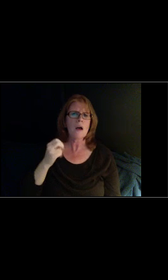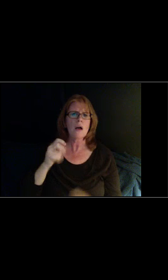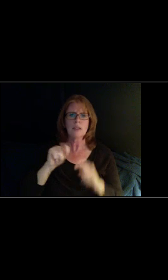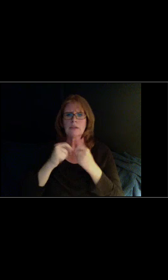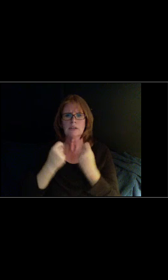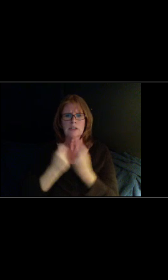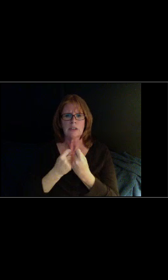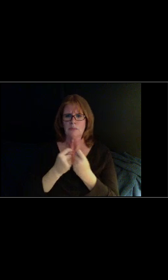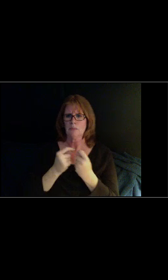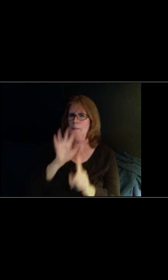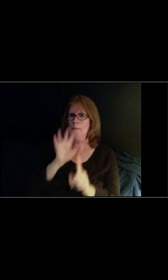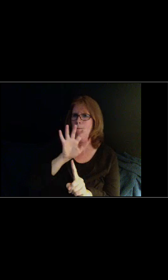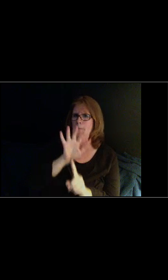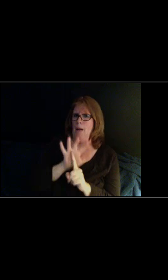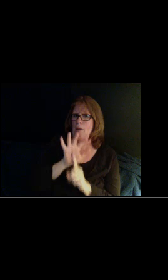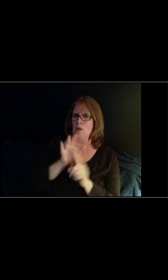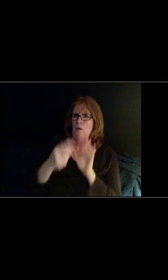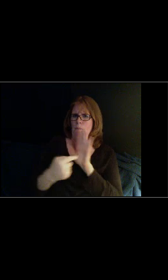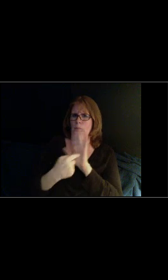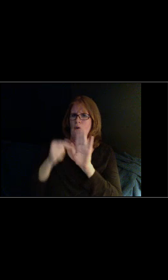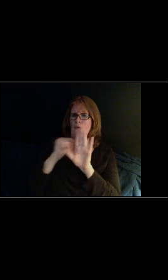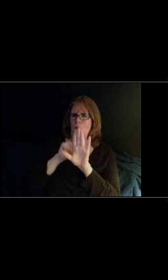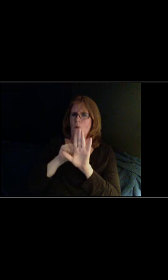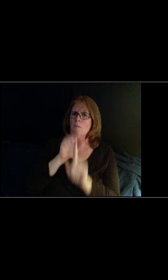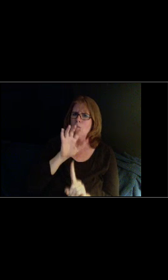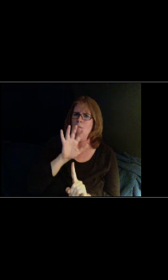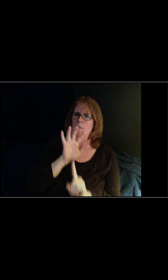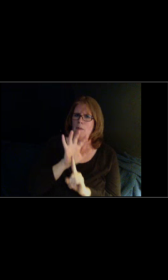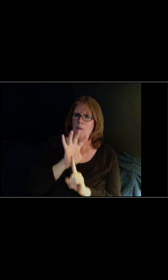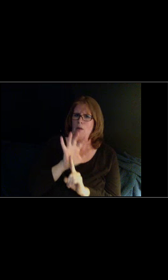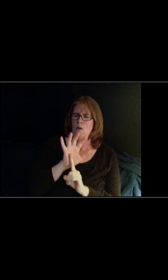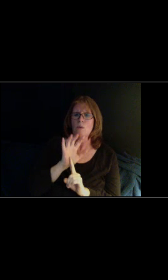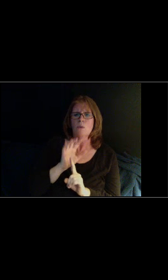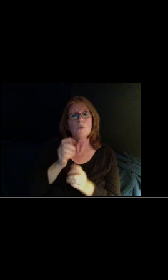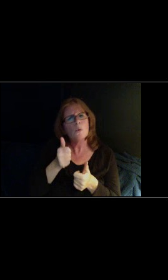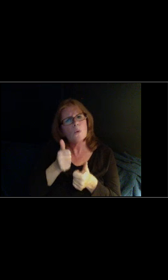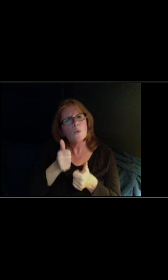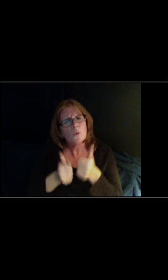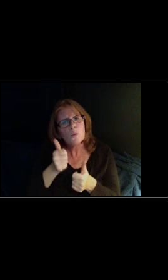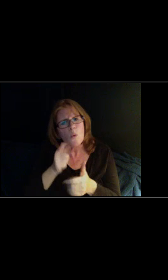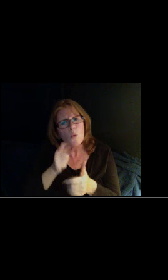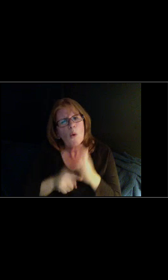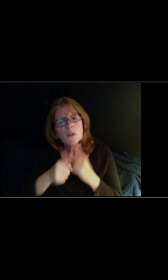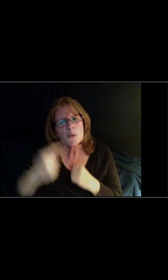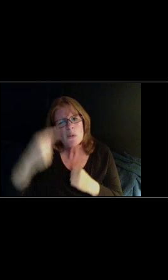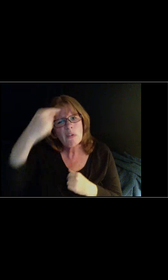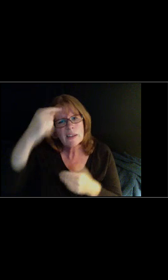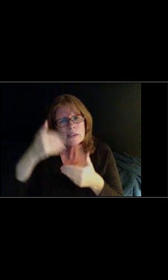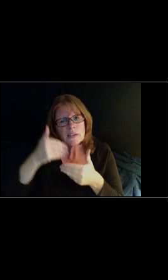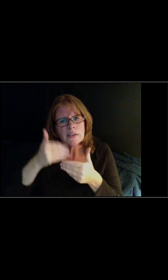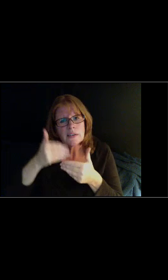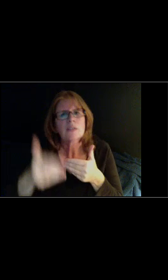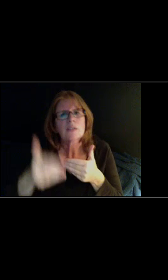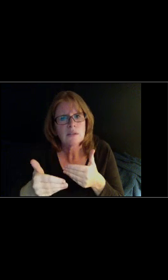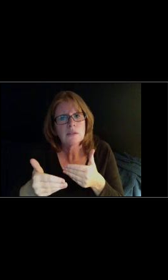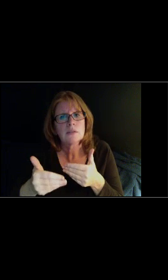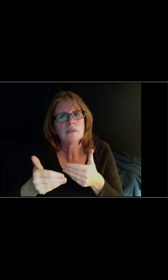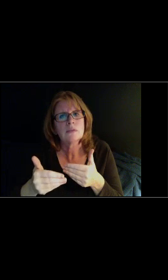asked, Robyn, as a member of the team, and again, that is a popular metaphor that we